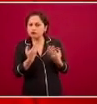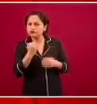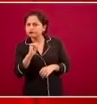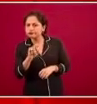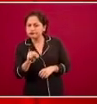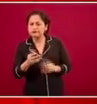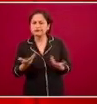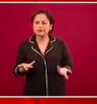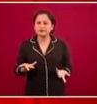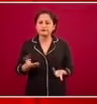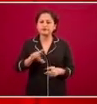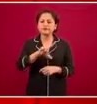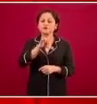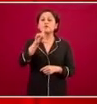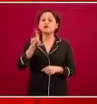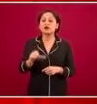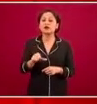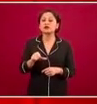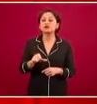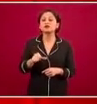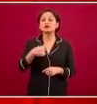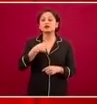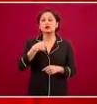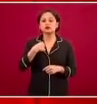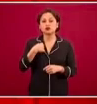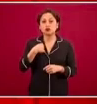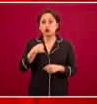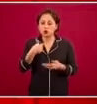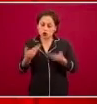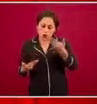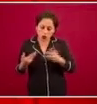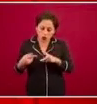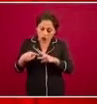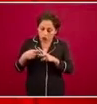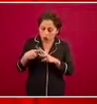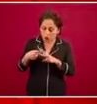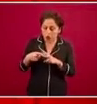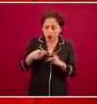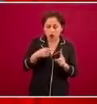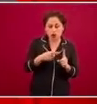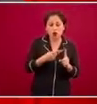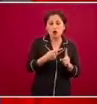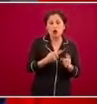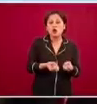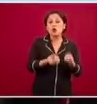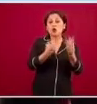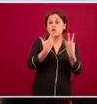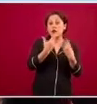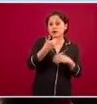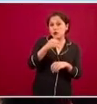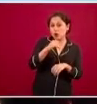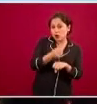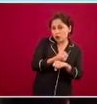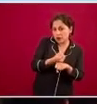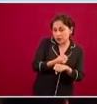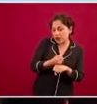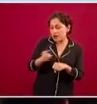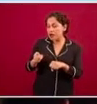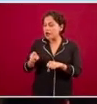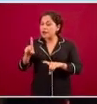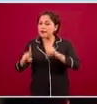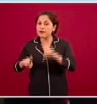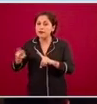And then you are observing directly a representative sample